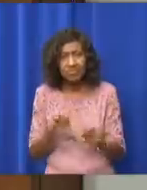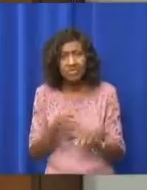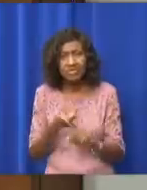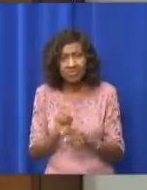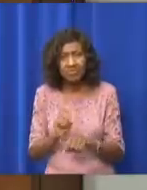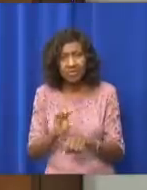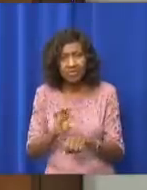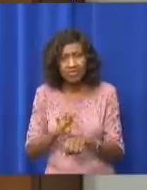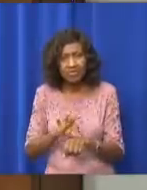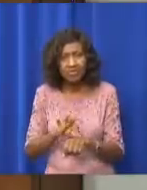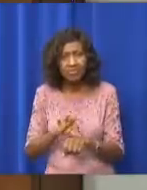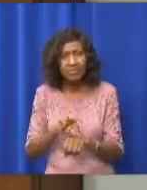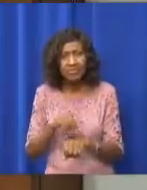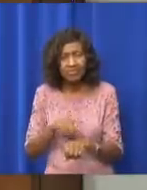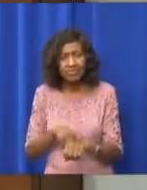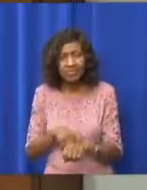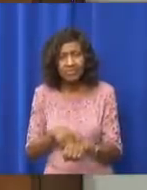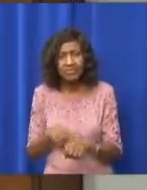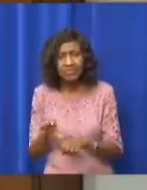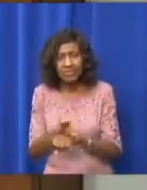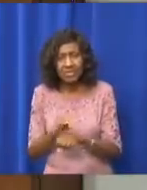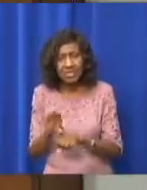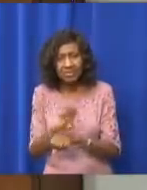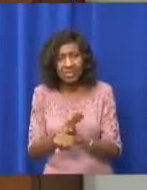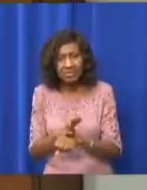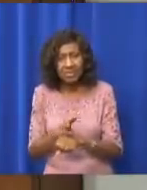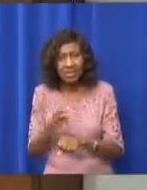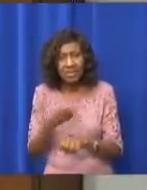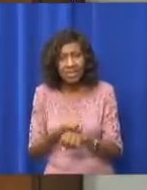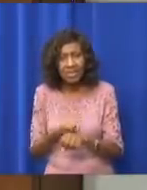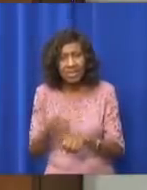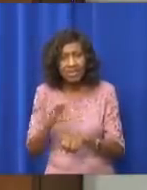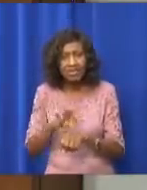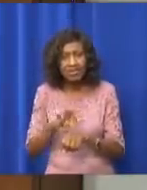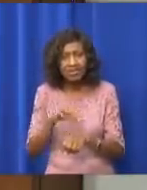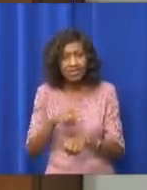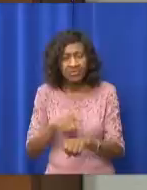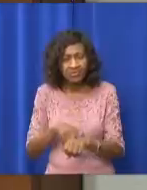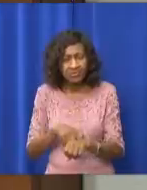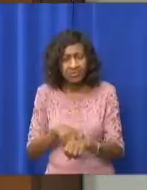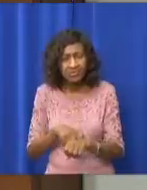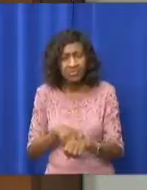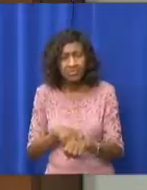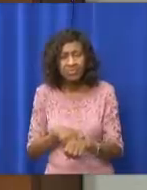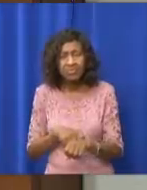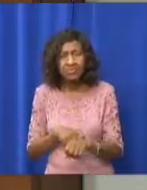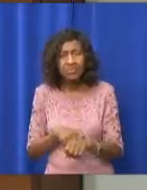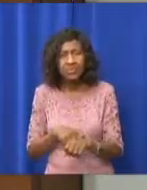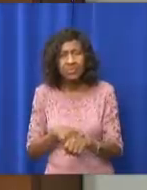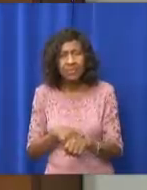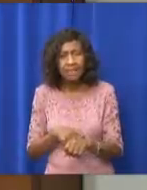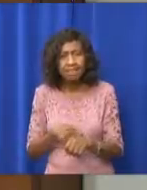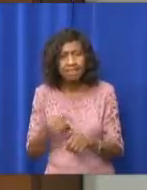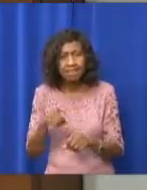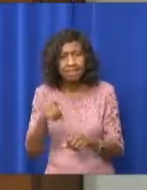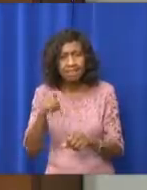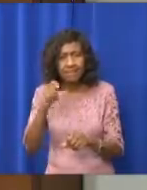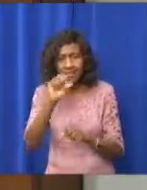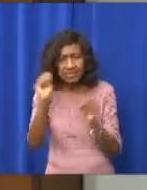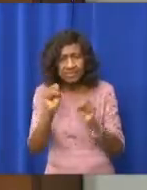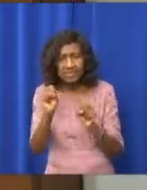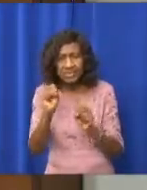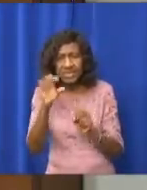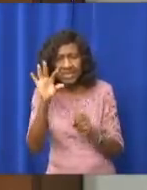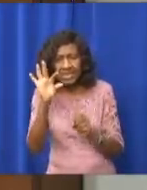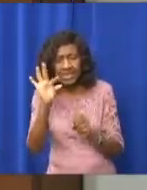2020. Looking to Cayman Brac, the hard curfew remains in place each night, including Sunday, between the hours of 8 p.m.